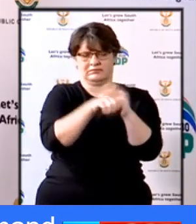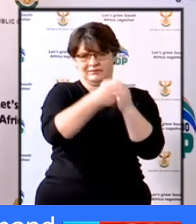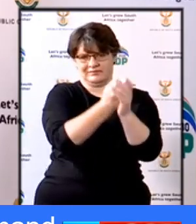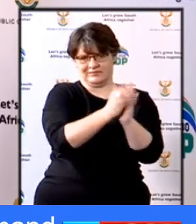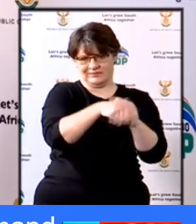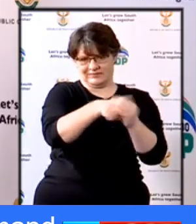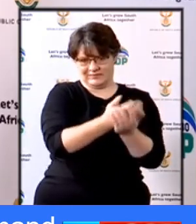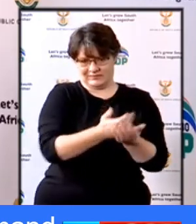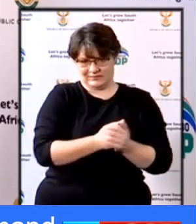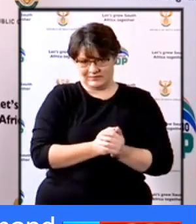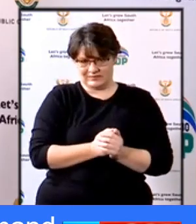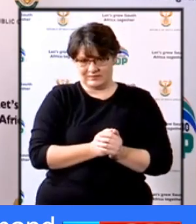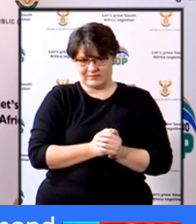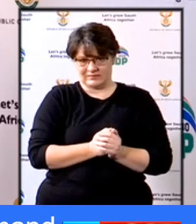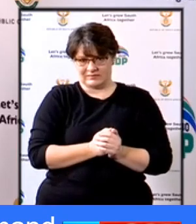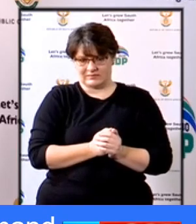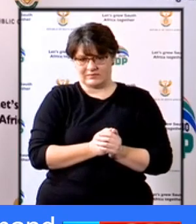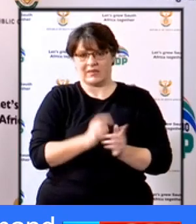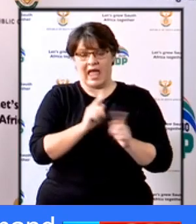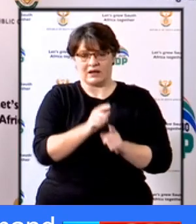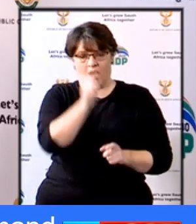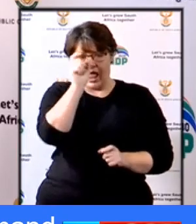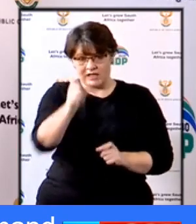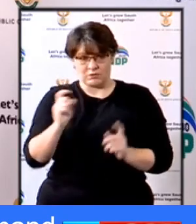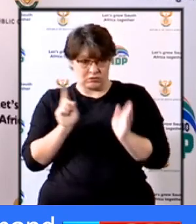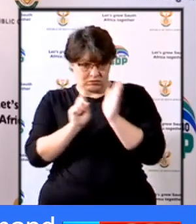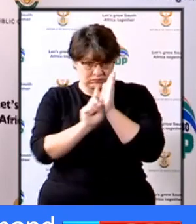the patrons are screened.